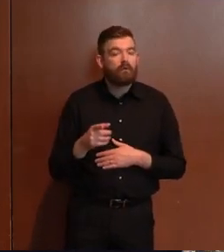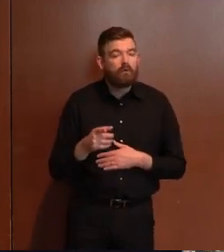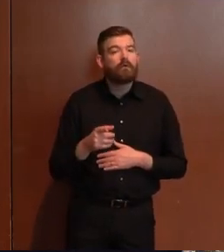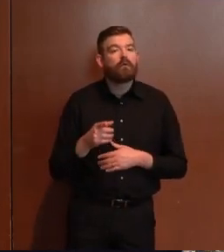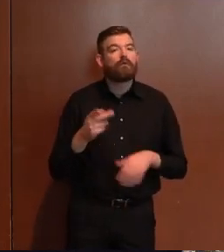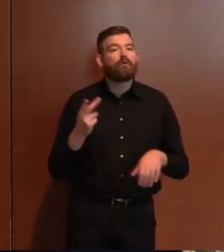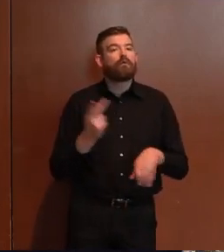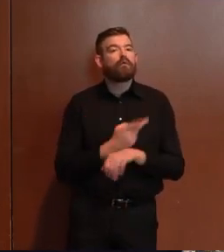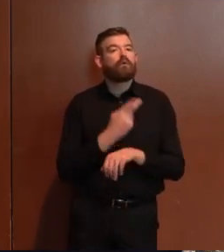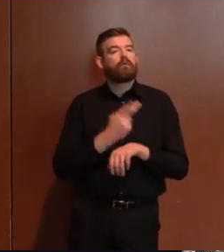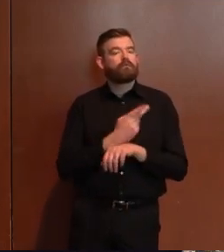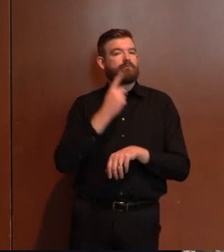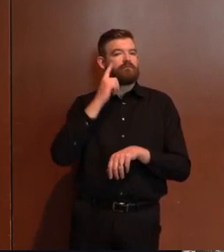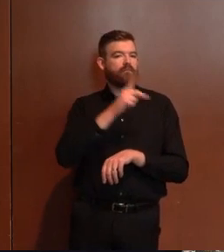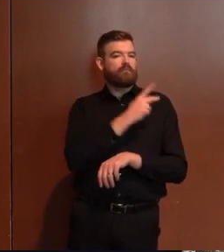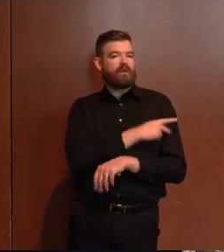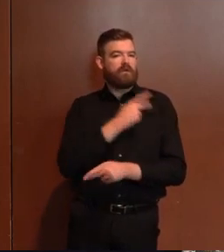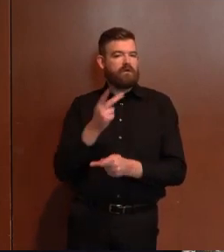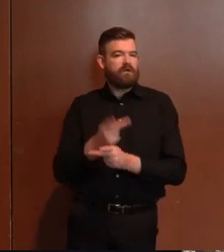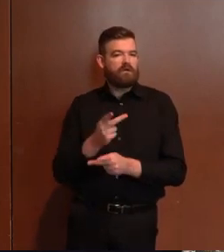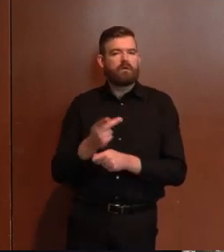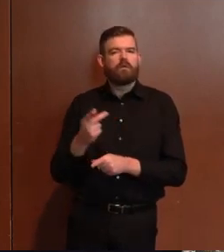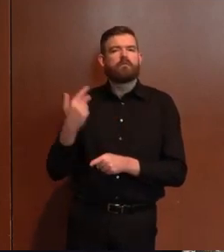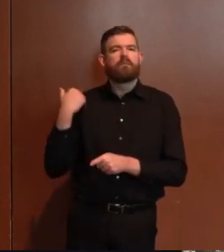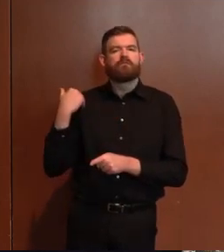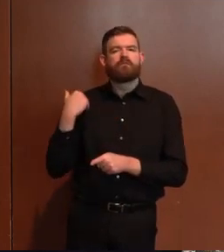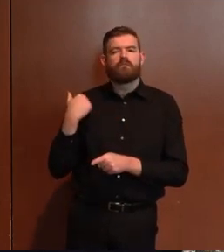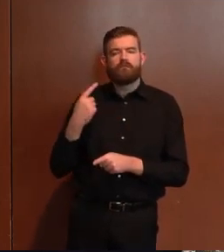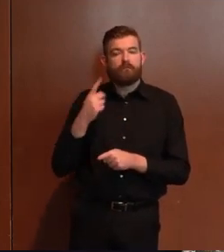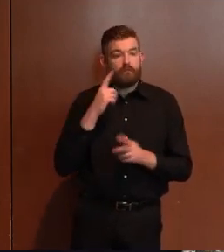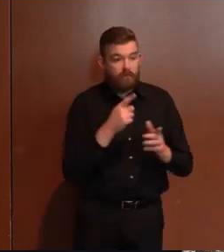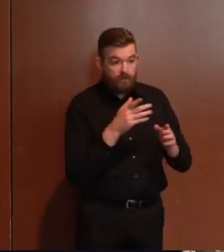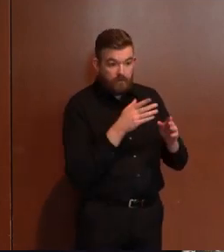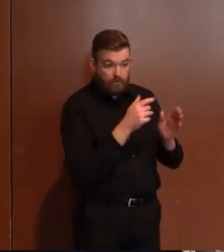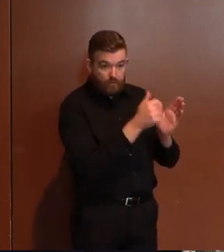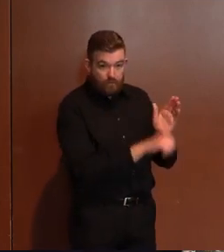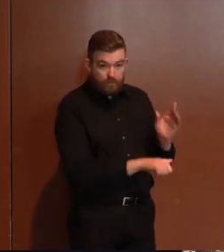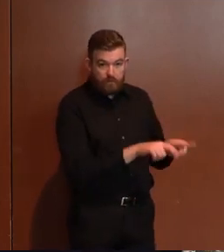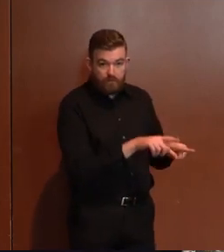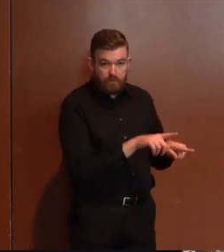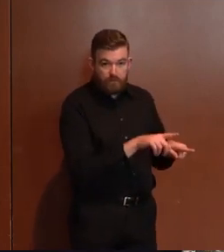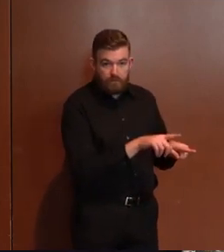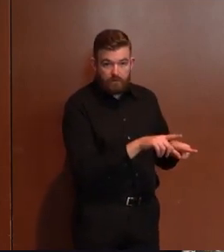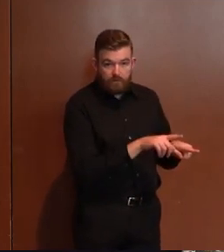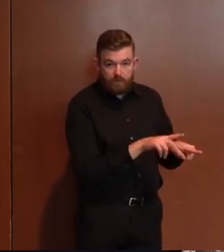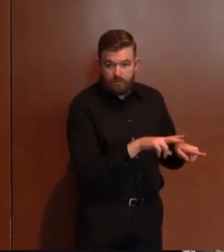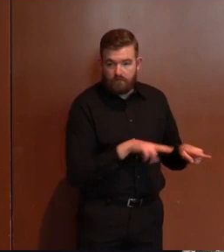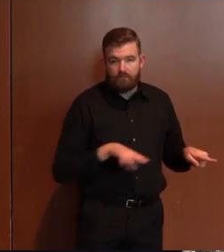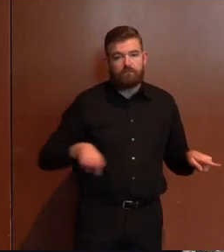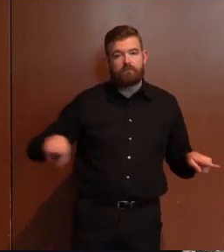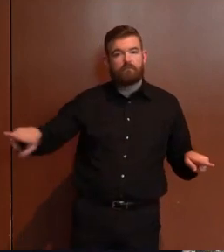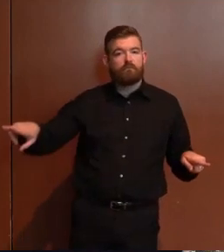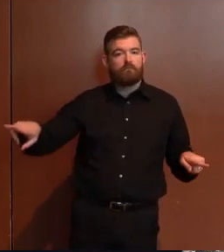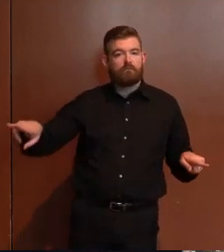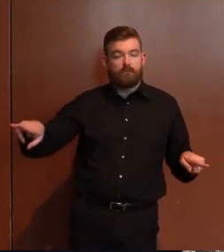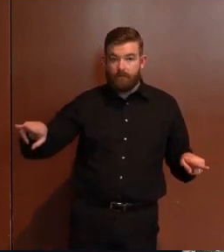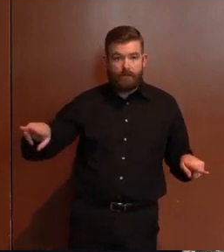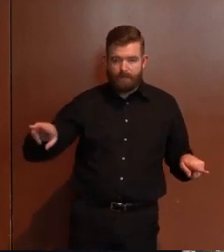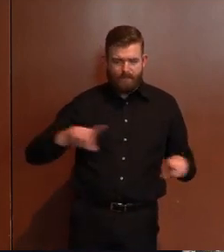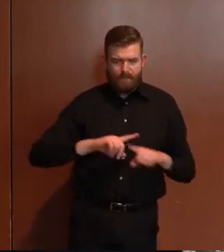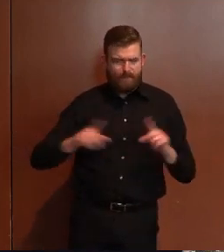patient care areas because we're not doing elective surgeries. We know that one hospital has set up a portion of their